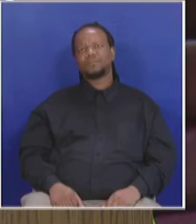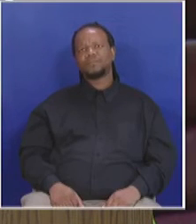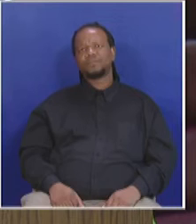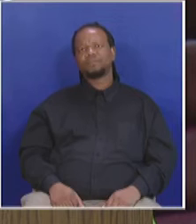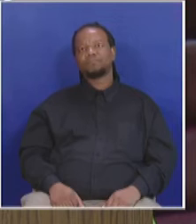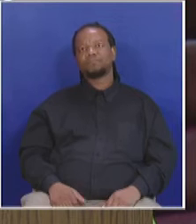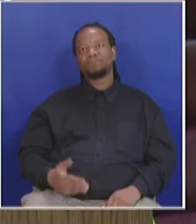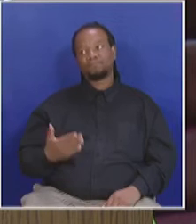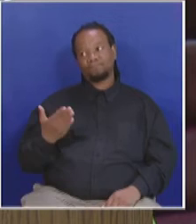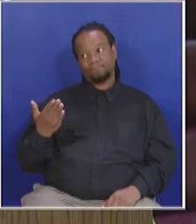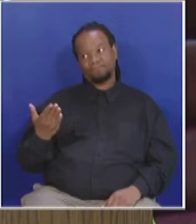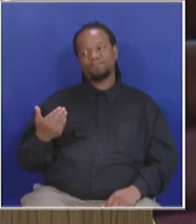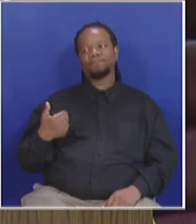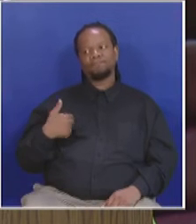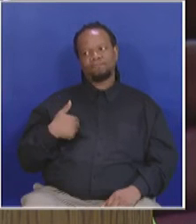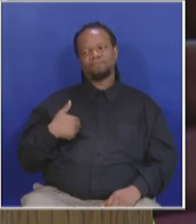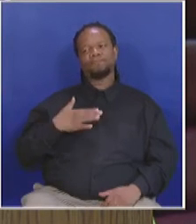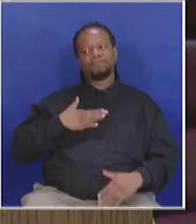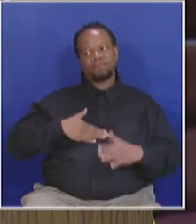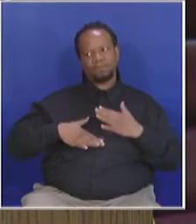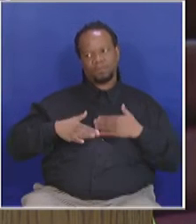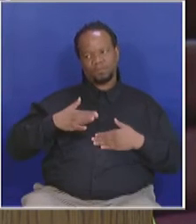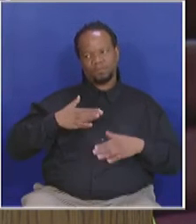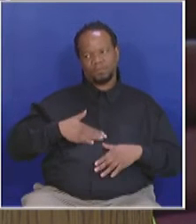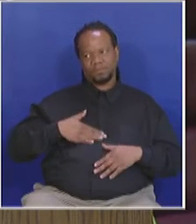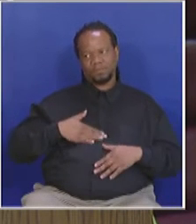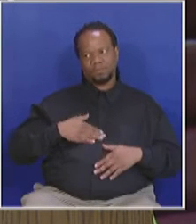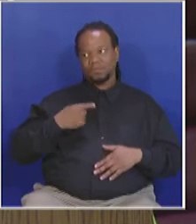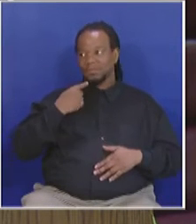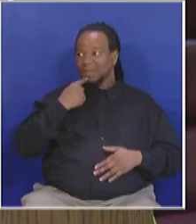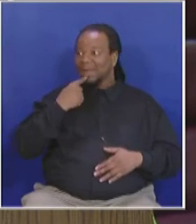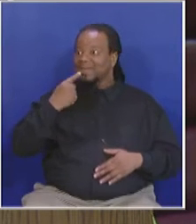I'm going to be patient, honorable member. I said,